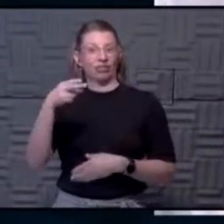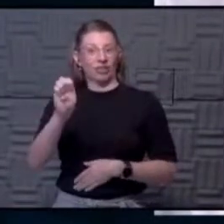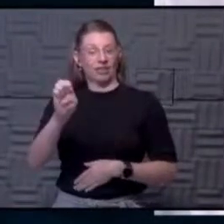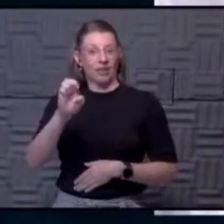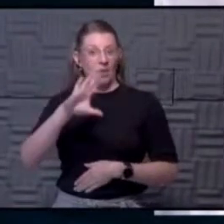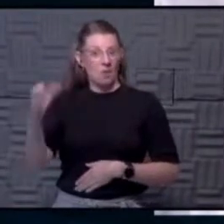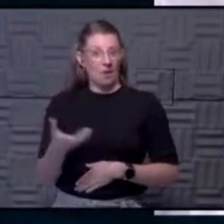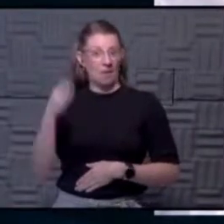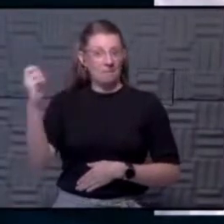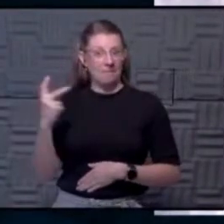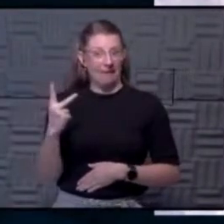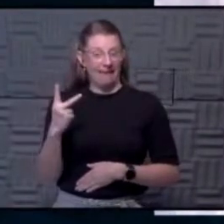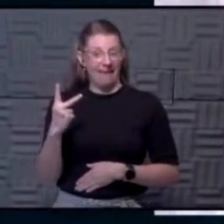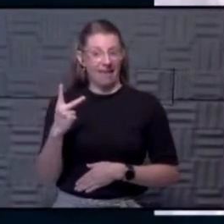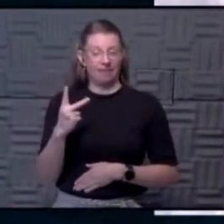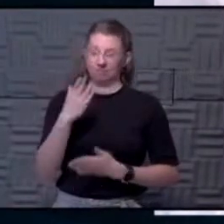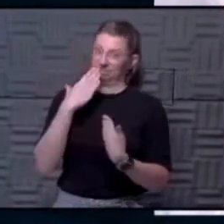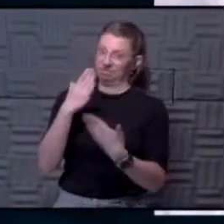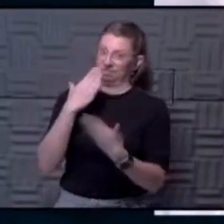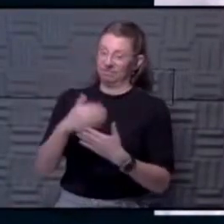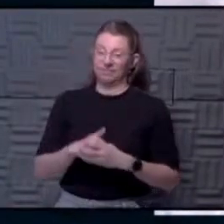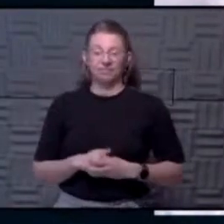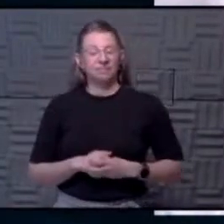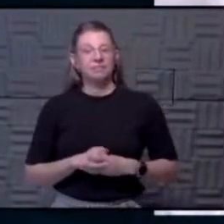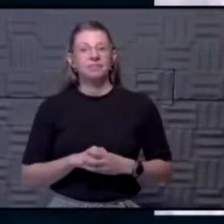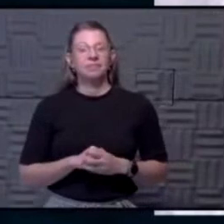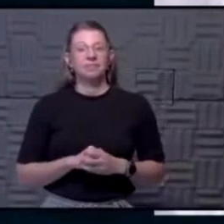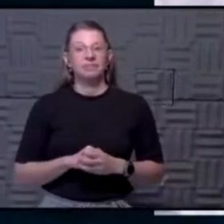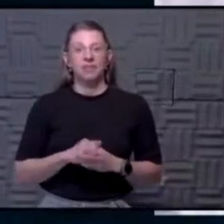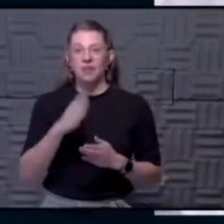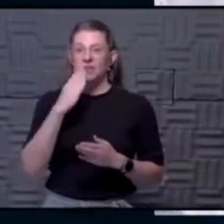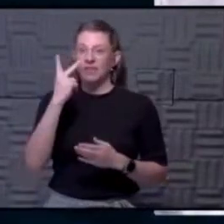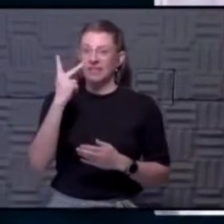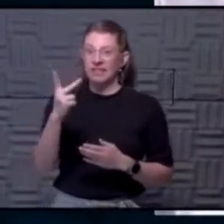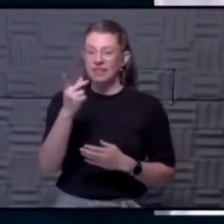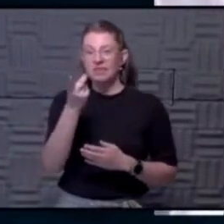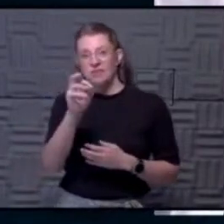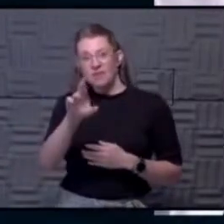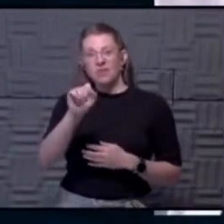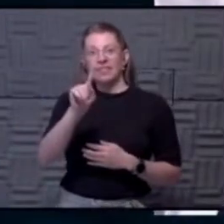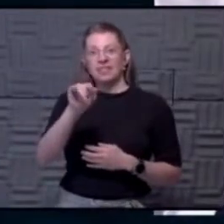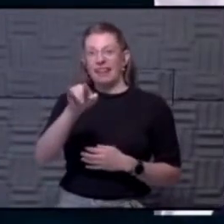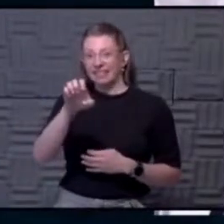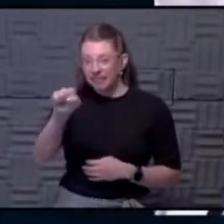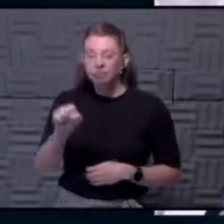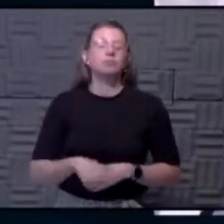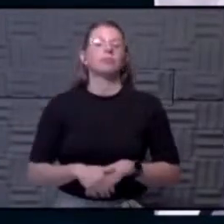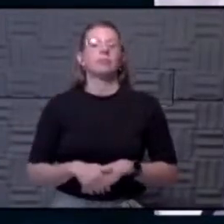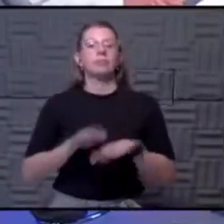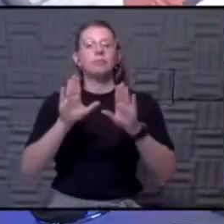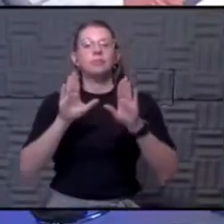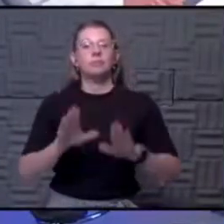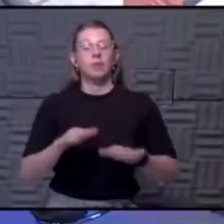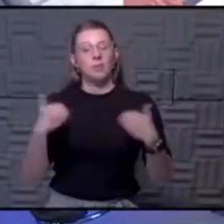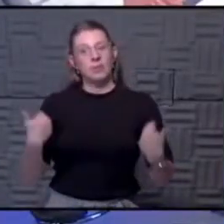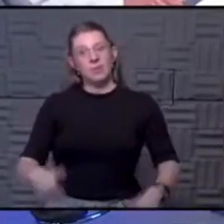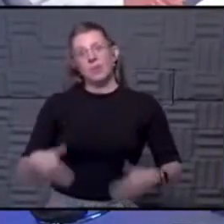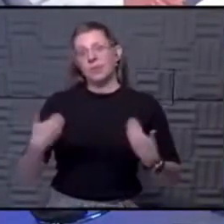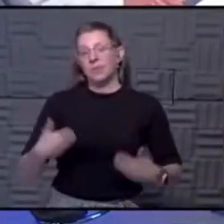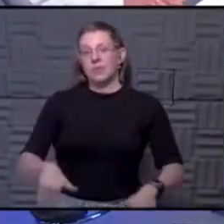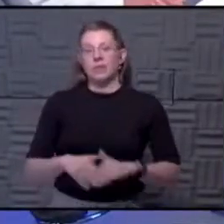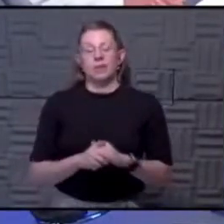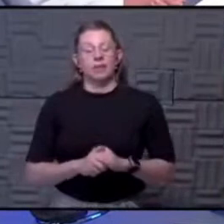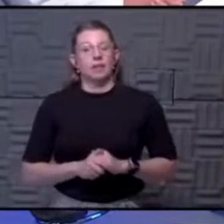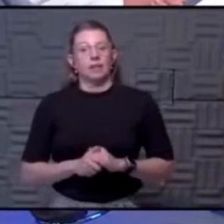Norman. Always good to have you here. All right, Dr. Stites. All right, awesome. We've got one heck of a crowd